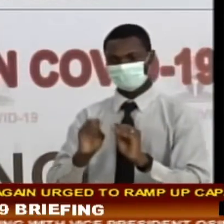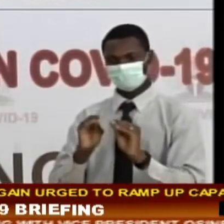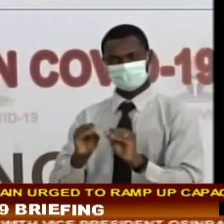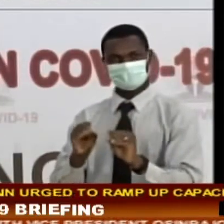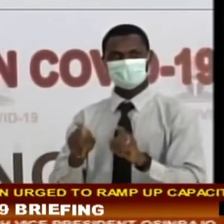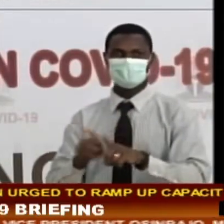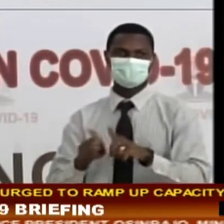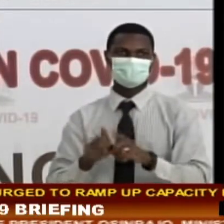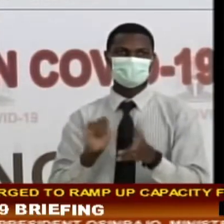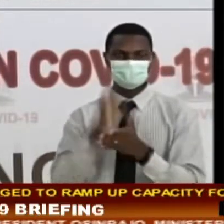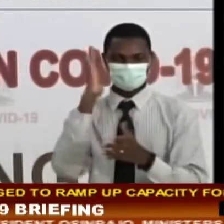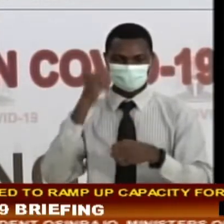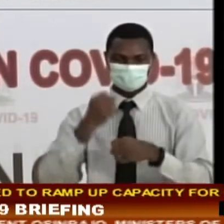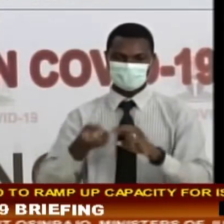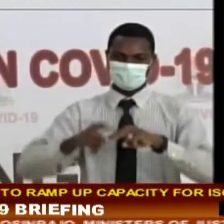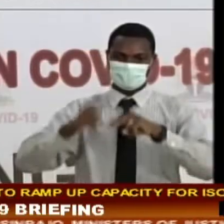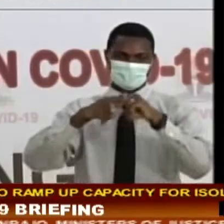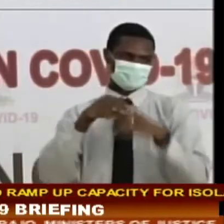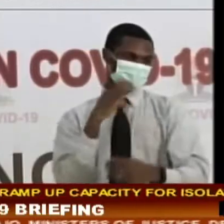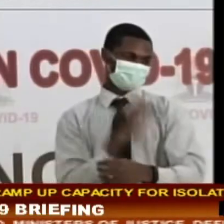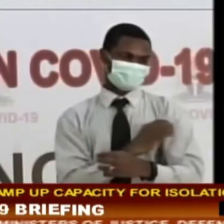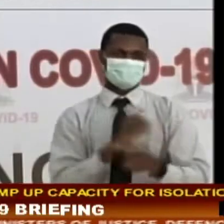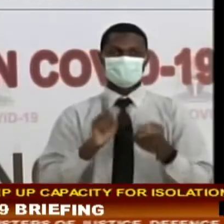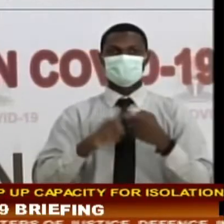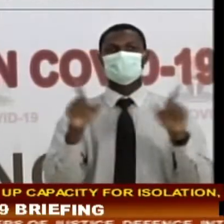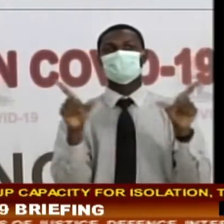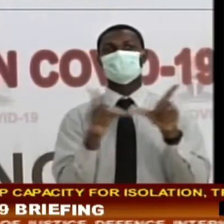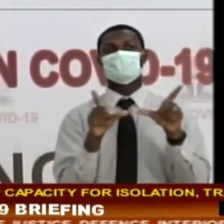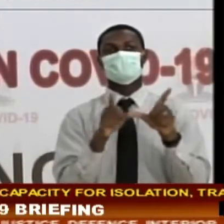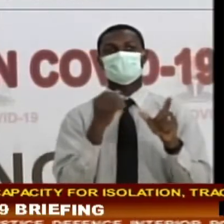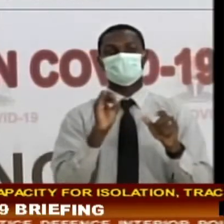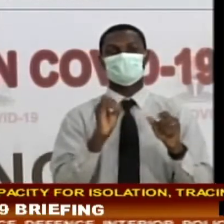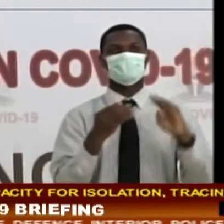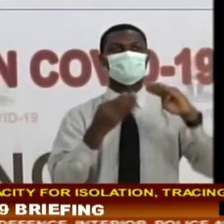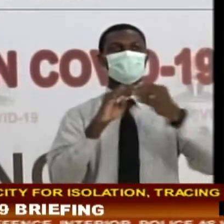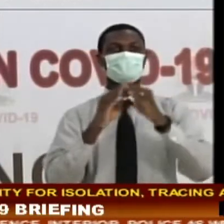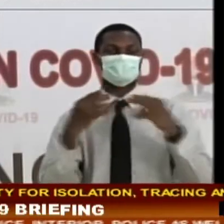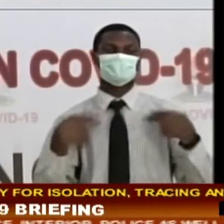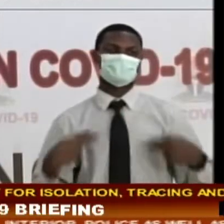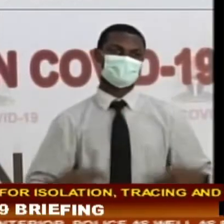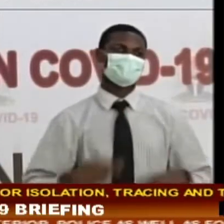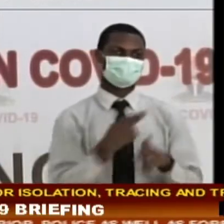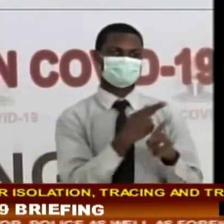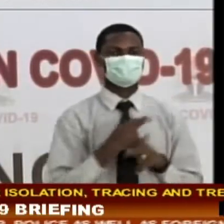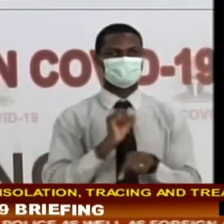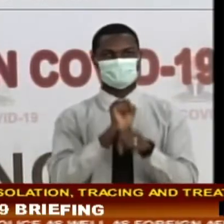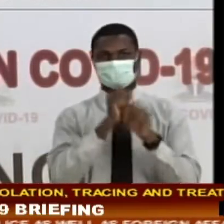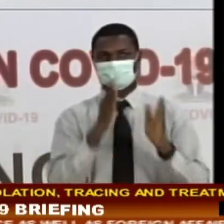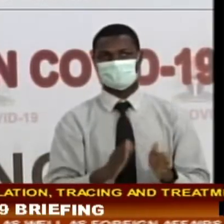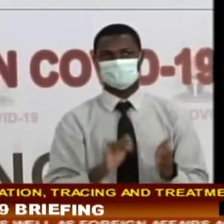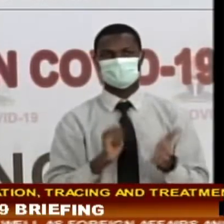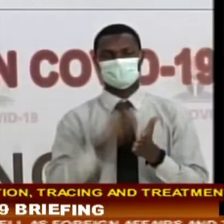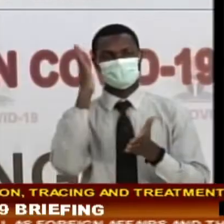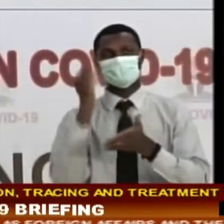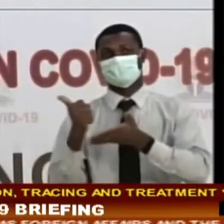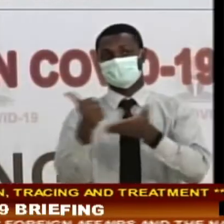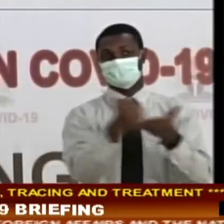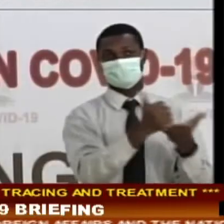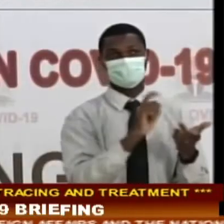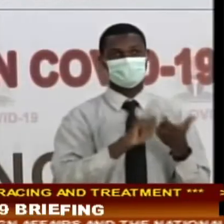build capacity down to the level of community health workers in a bid to sustain safe and